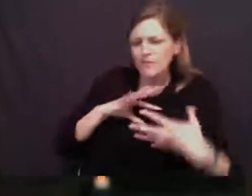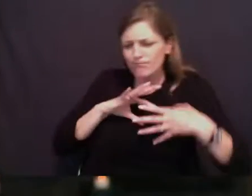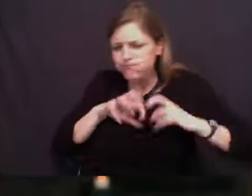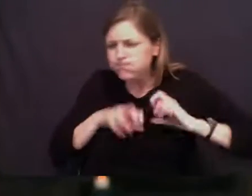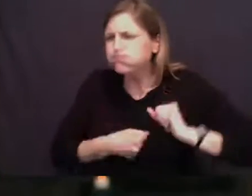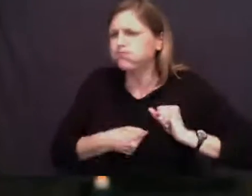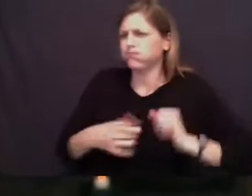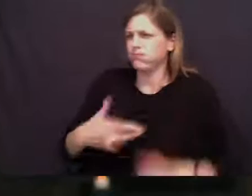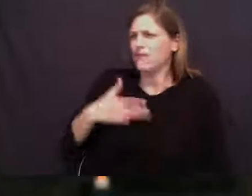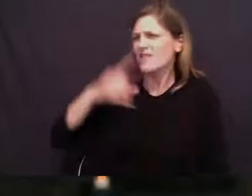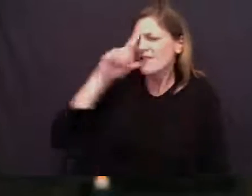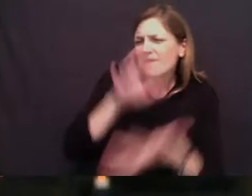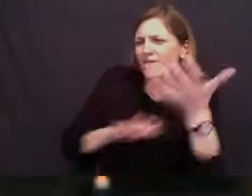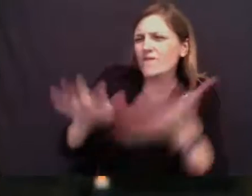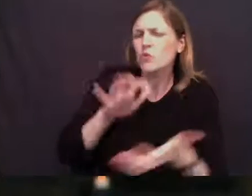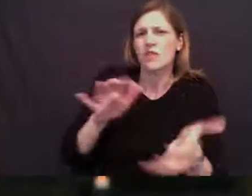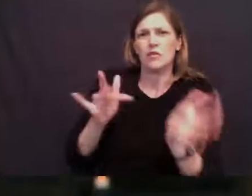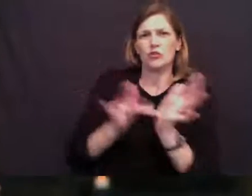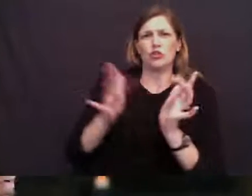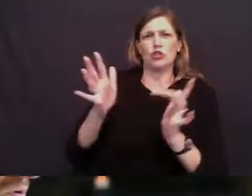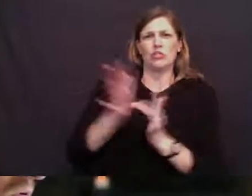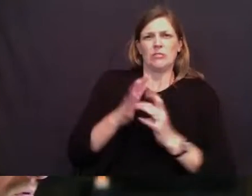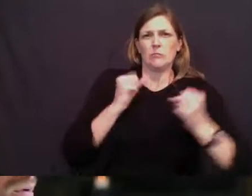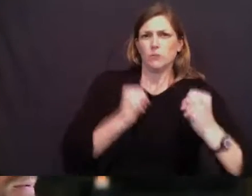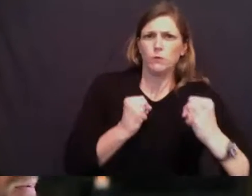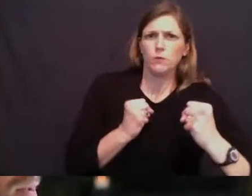and not understanding the situation. And Jesus is,